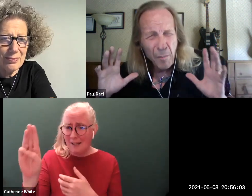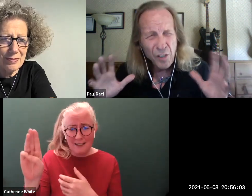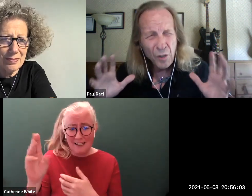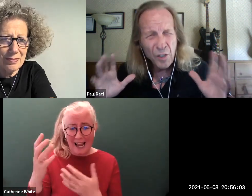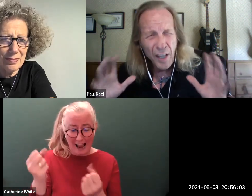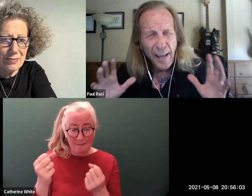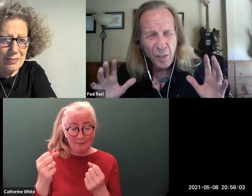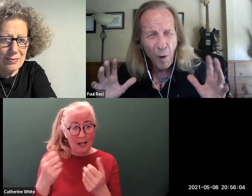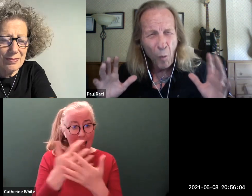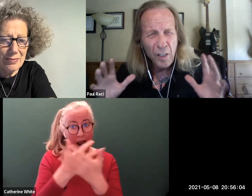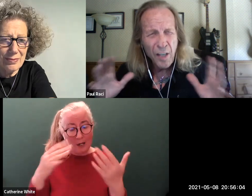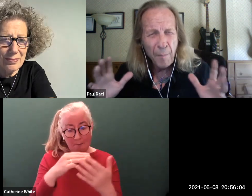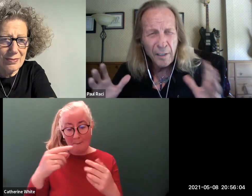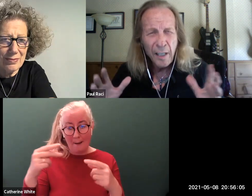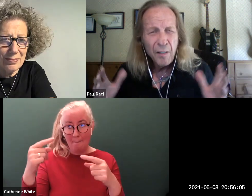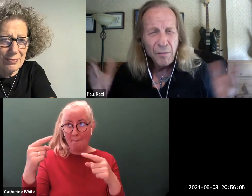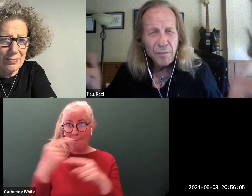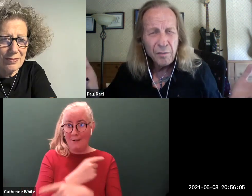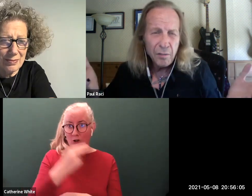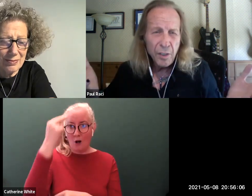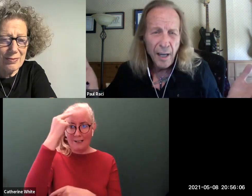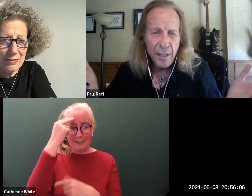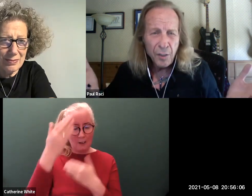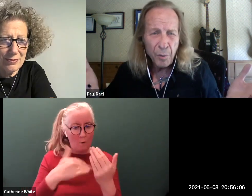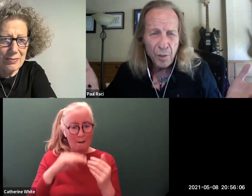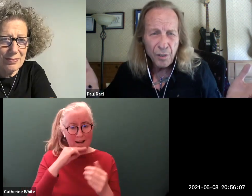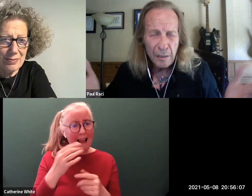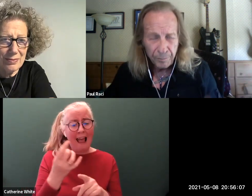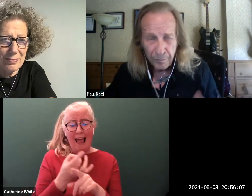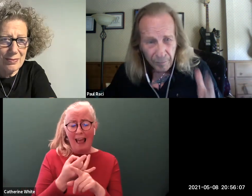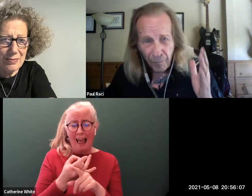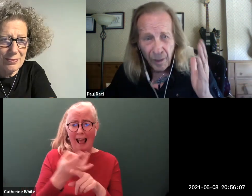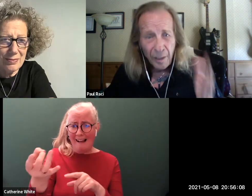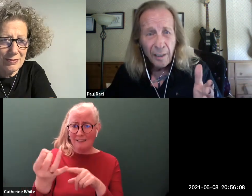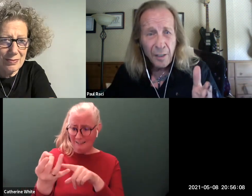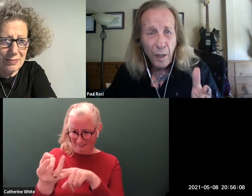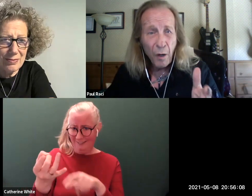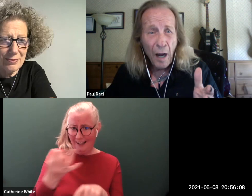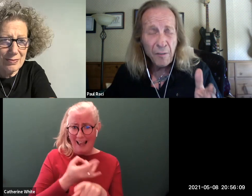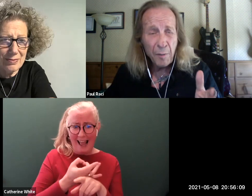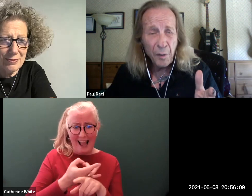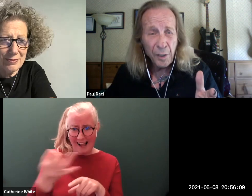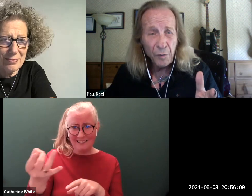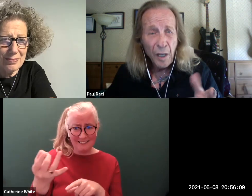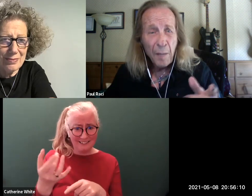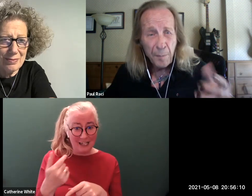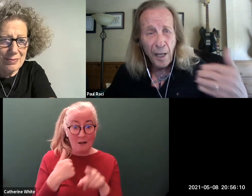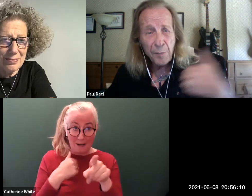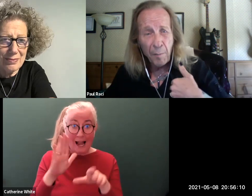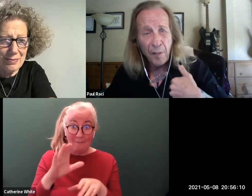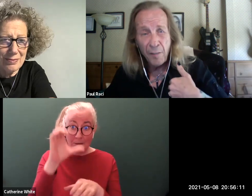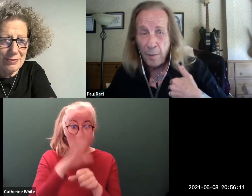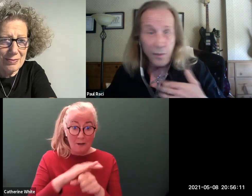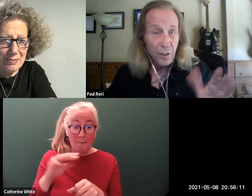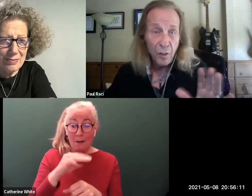much misunderstandings about what is happening. You can ask the person. That's why I have to be very careful. People ask